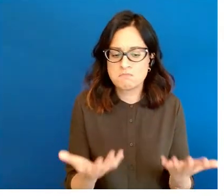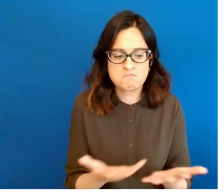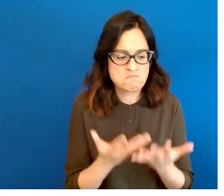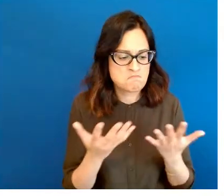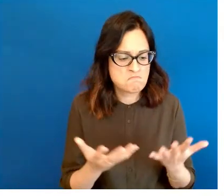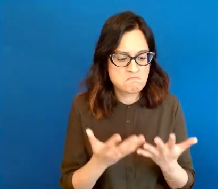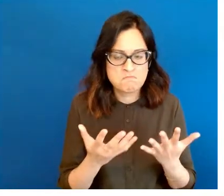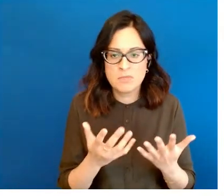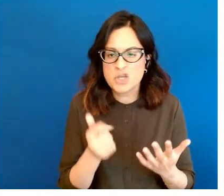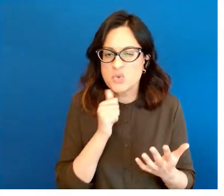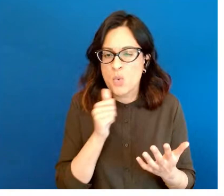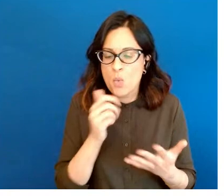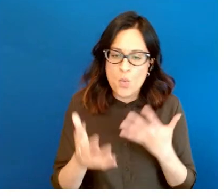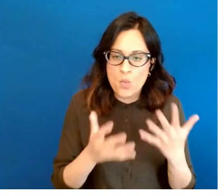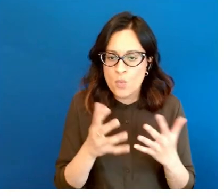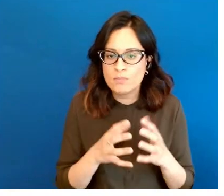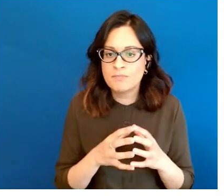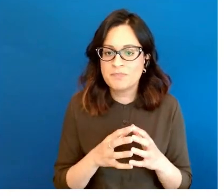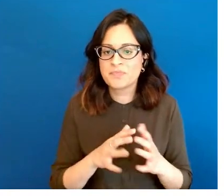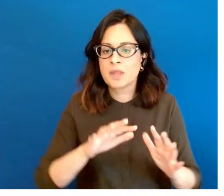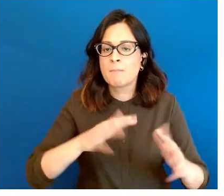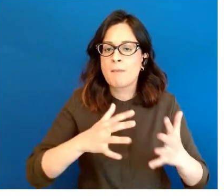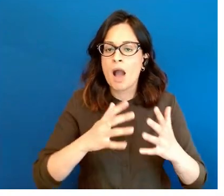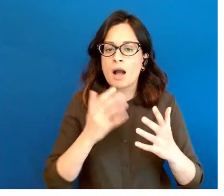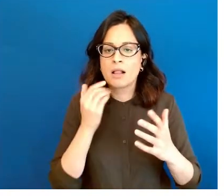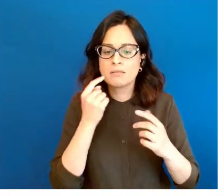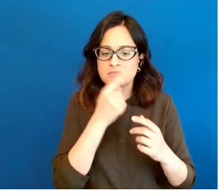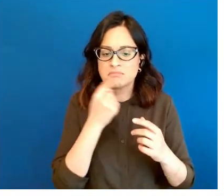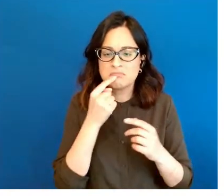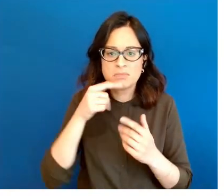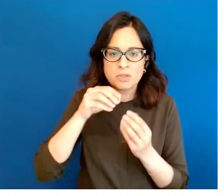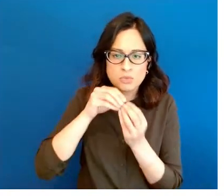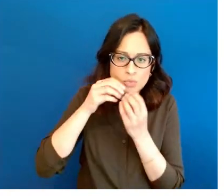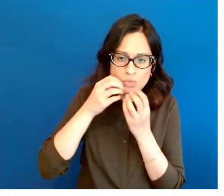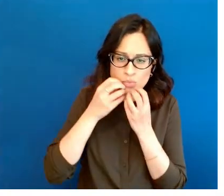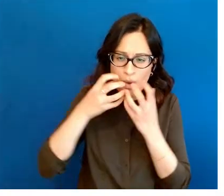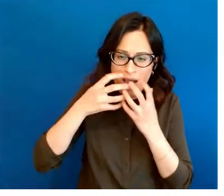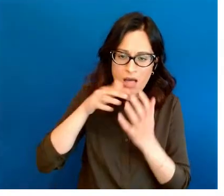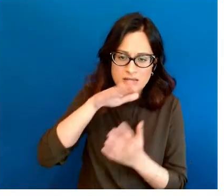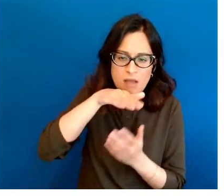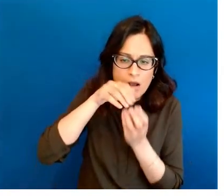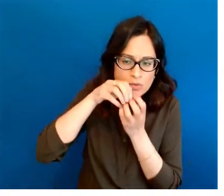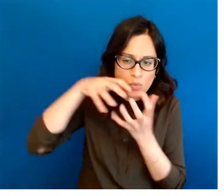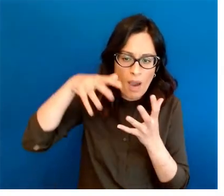you know, mild to moderate lip and tongue swelling, but nothing more severe than that,